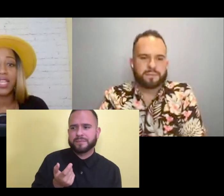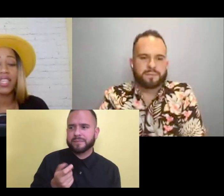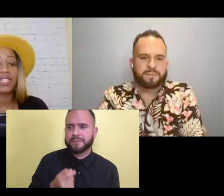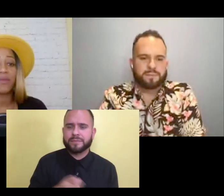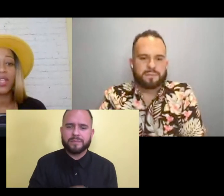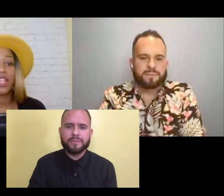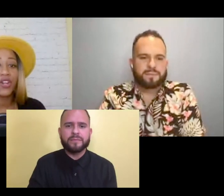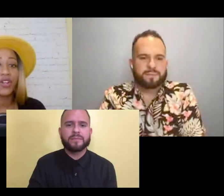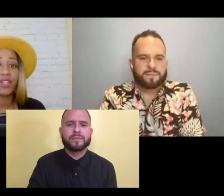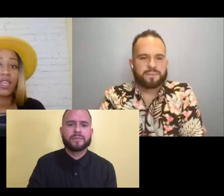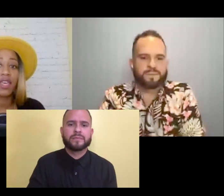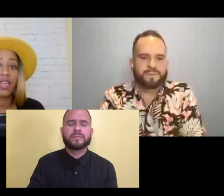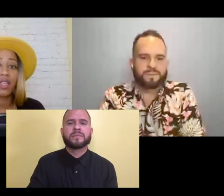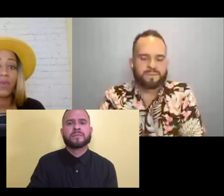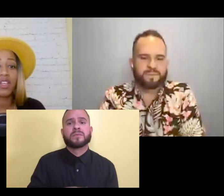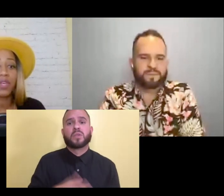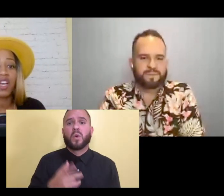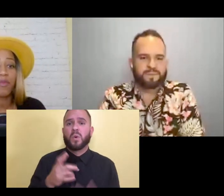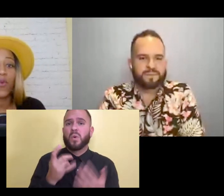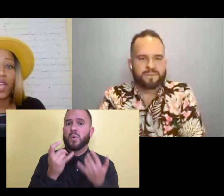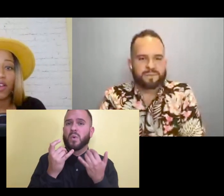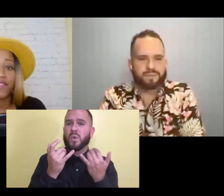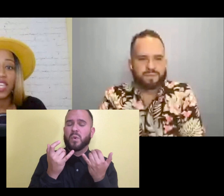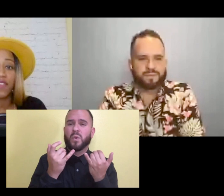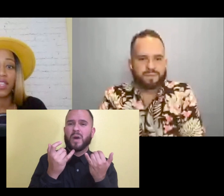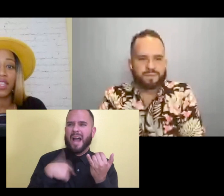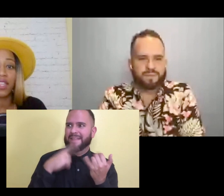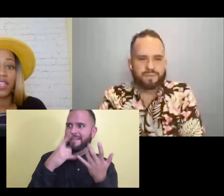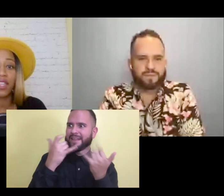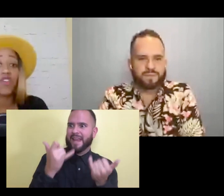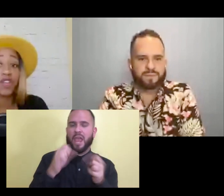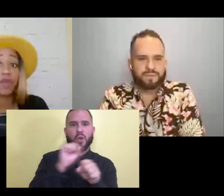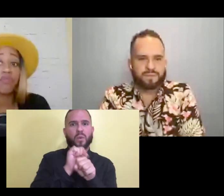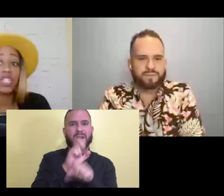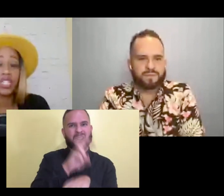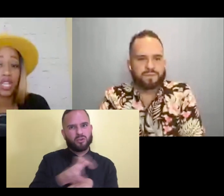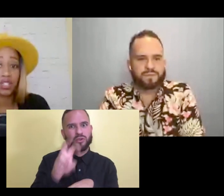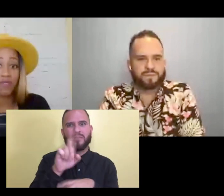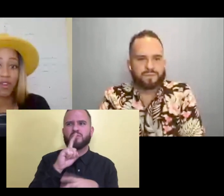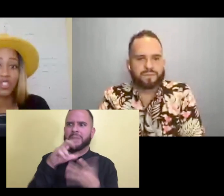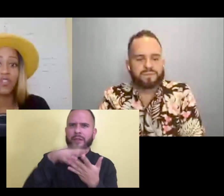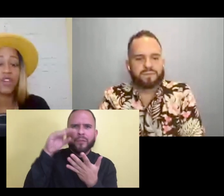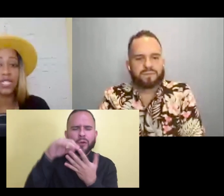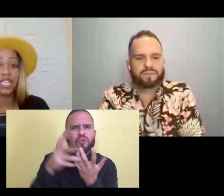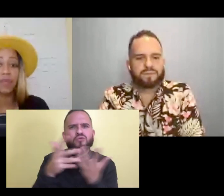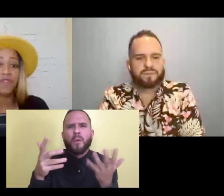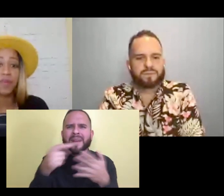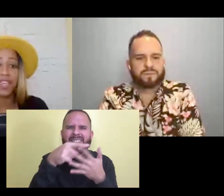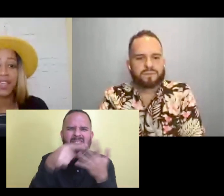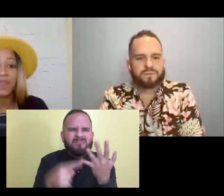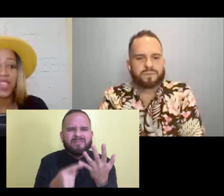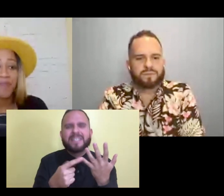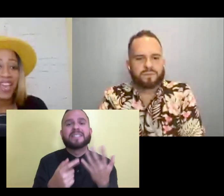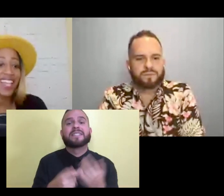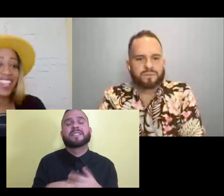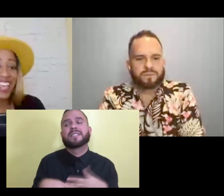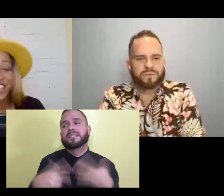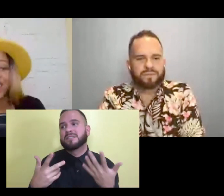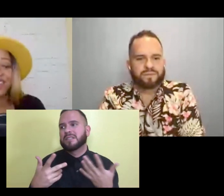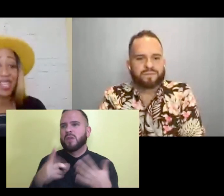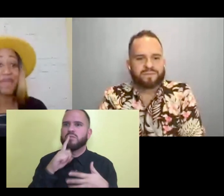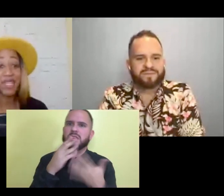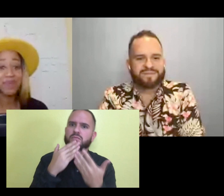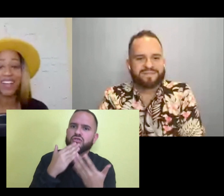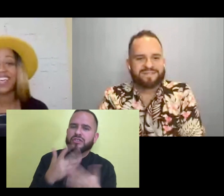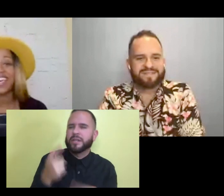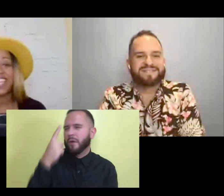there are many things that we learn and we become aware of, even have a greater appreciation for. So, for example, for me, back in the day, I